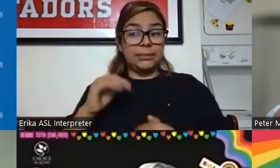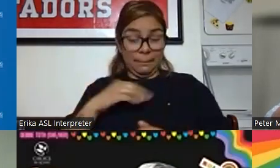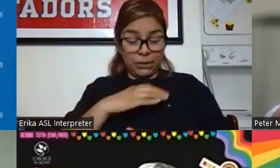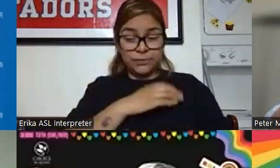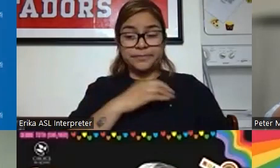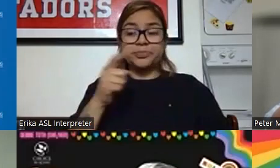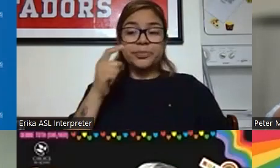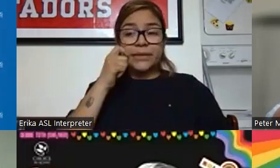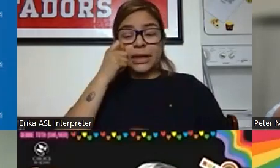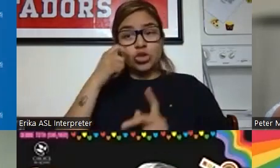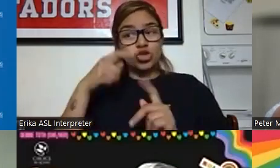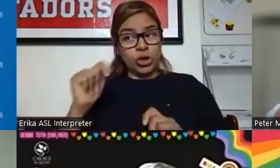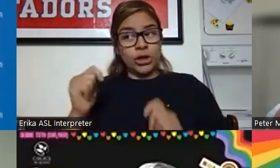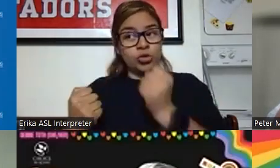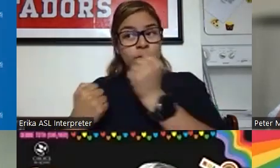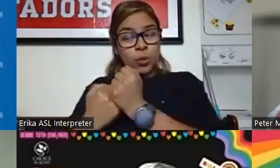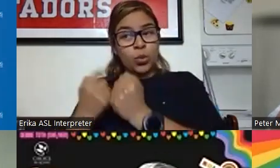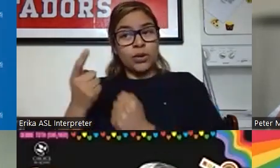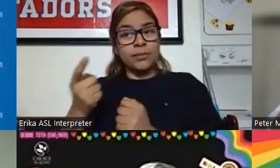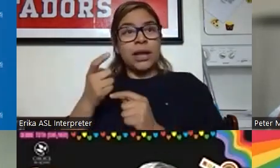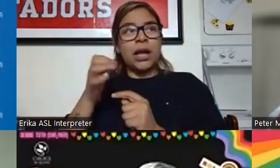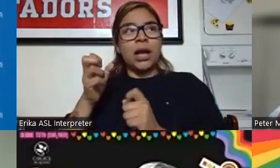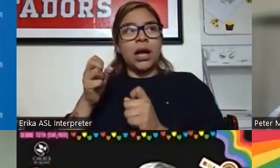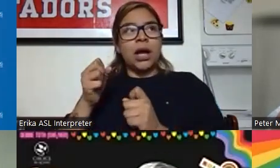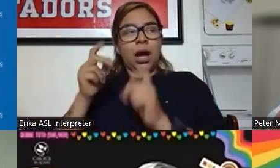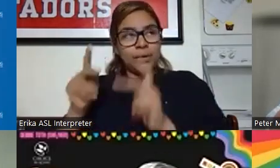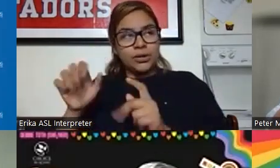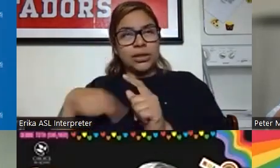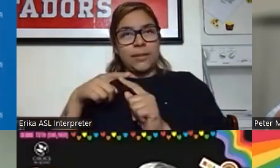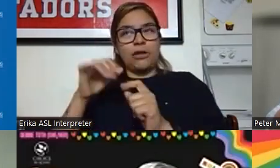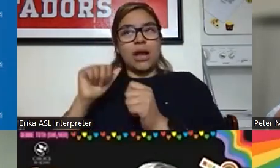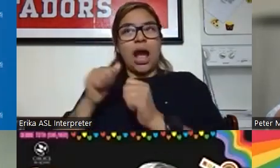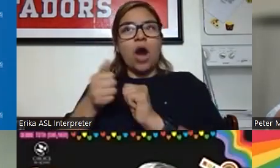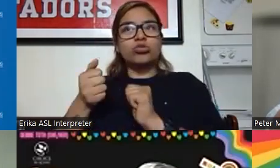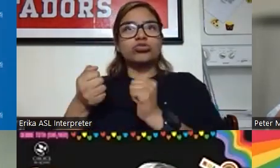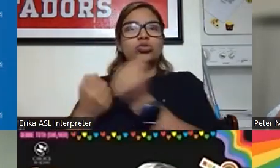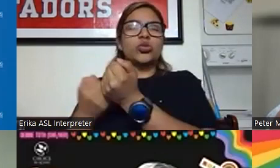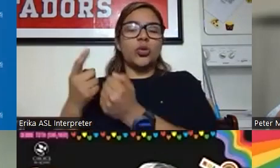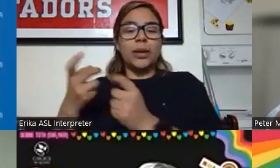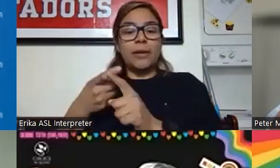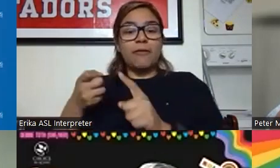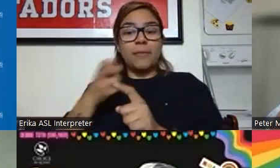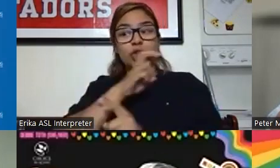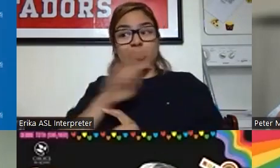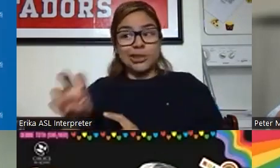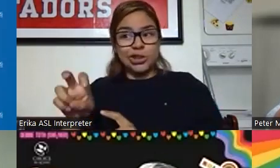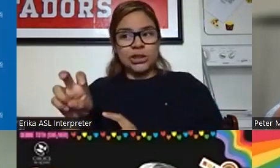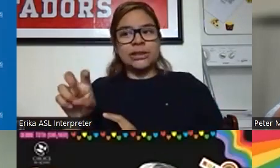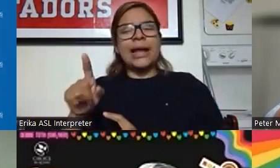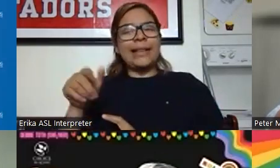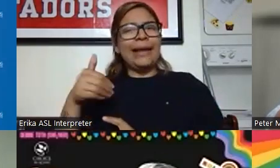who was discharged from a facility on Sunday. And apparently they had